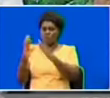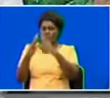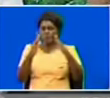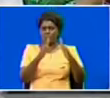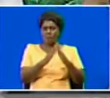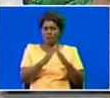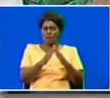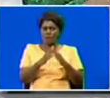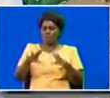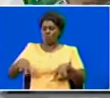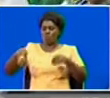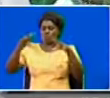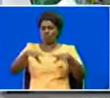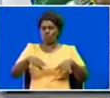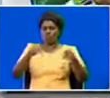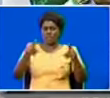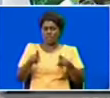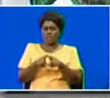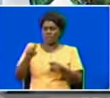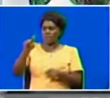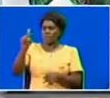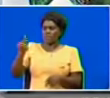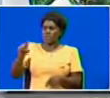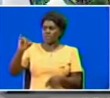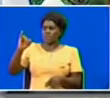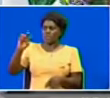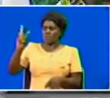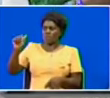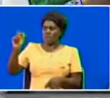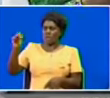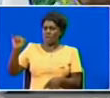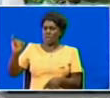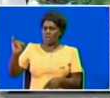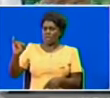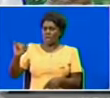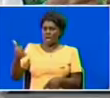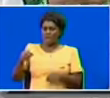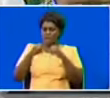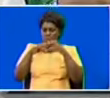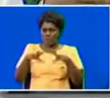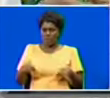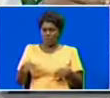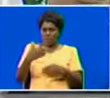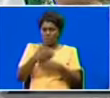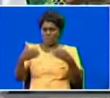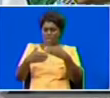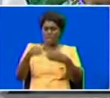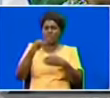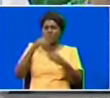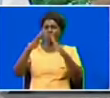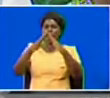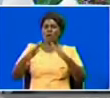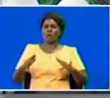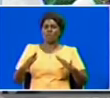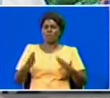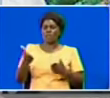Mawe, we have Mudurwa, and then we have Ziwani. Some people, they've been earmarked for demolition and gentrification. They're going to build new houses. Most of those residents